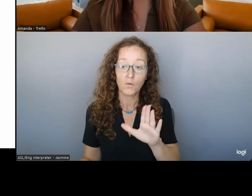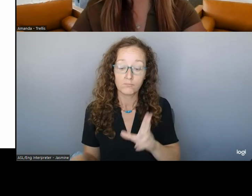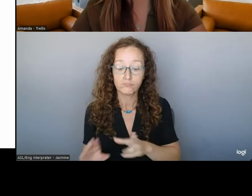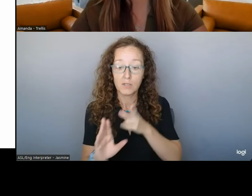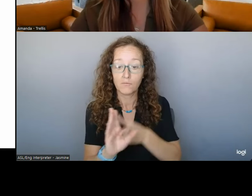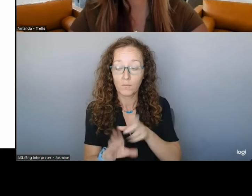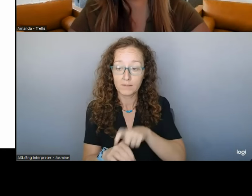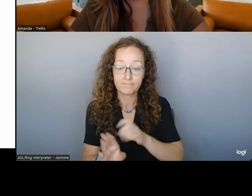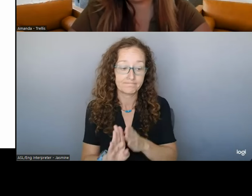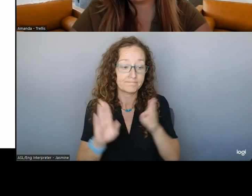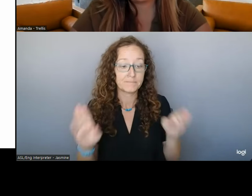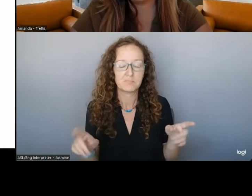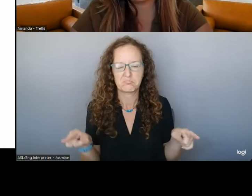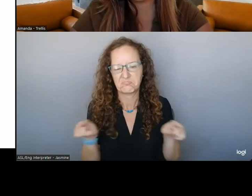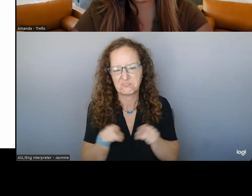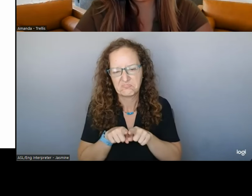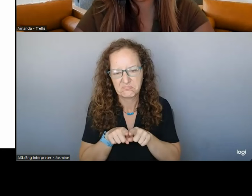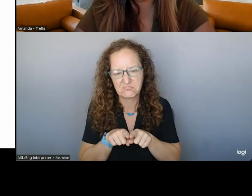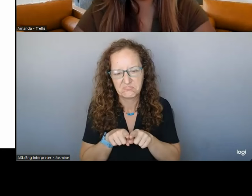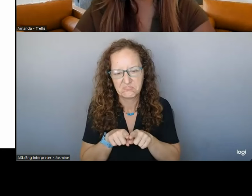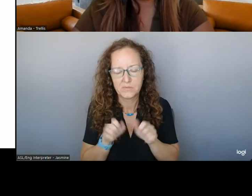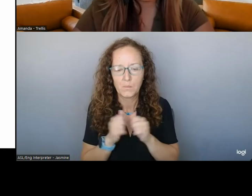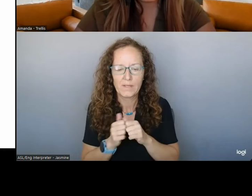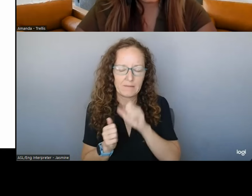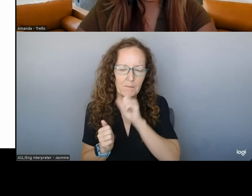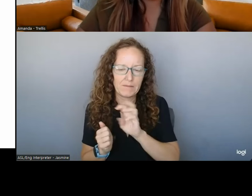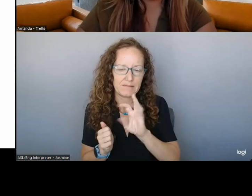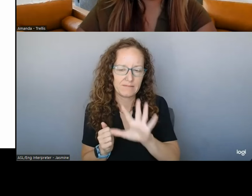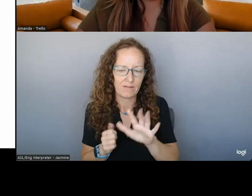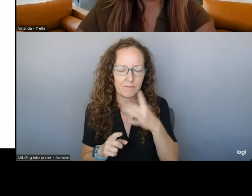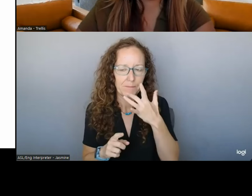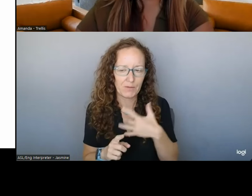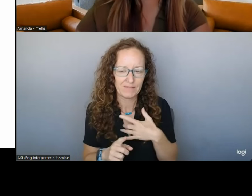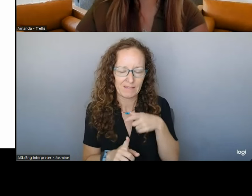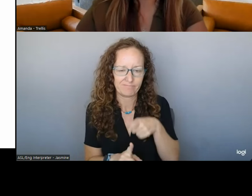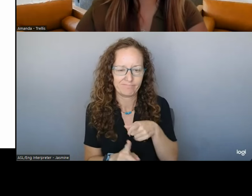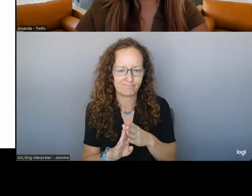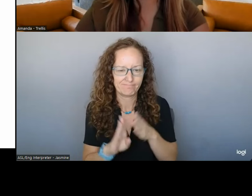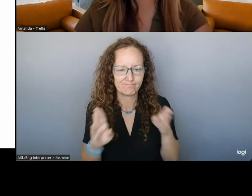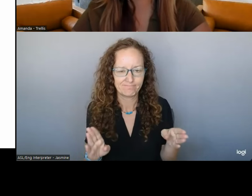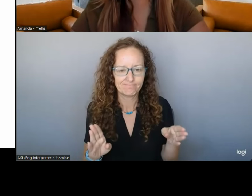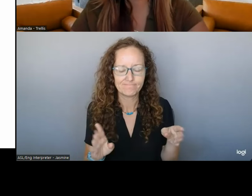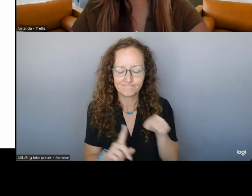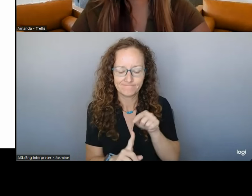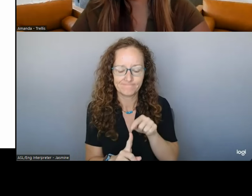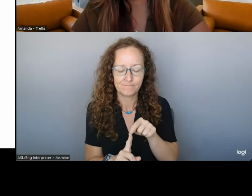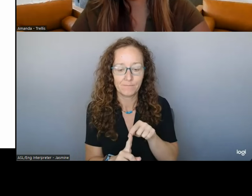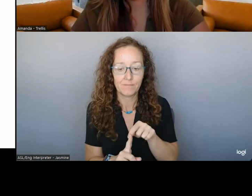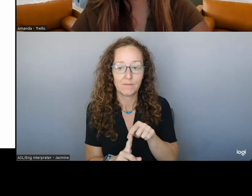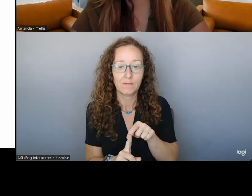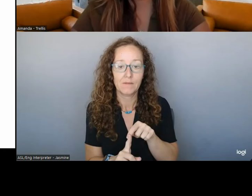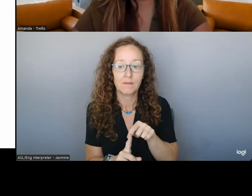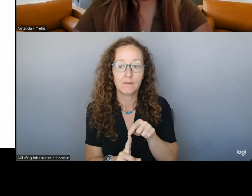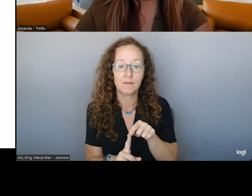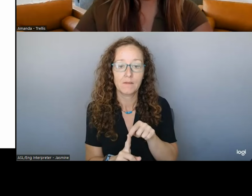to the 65th birthday enrollment period. So 3 months prior to the 25th month